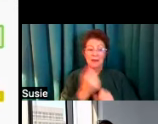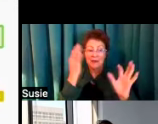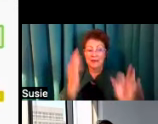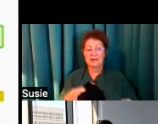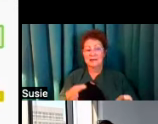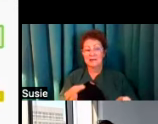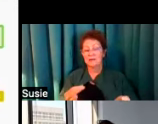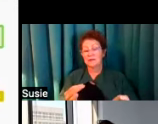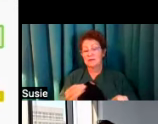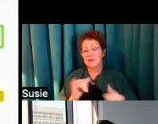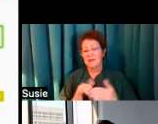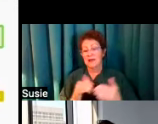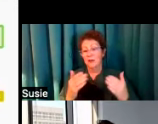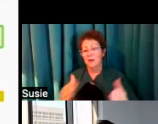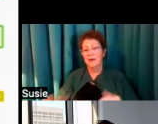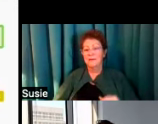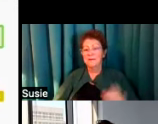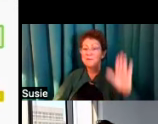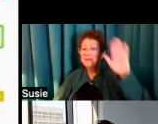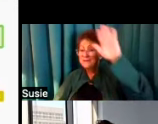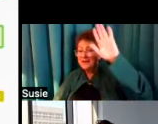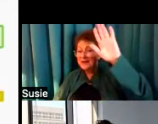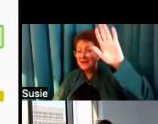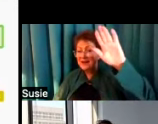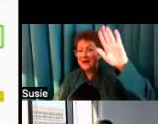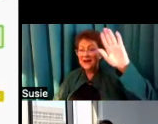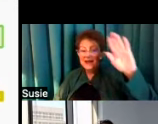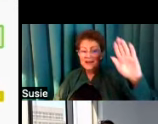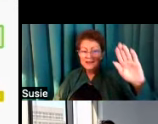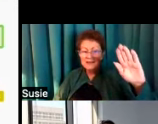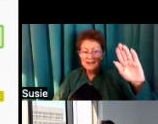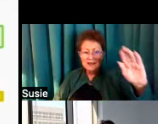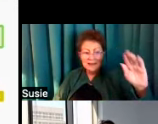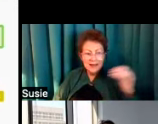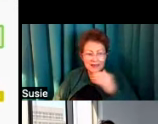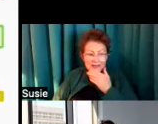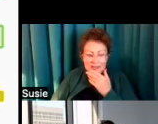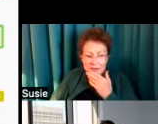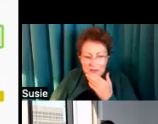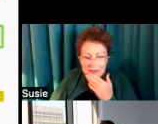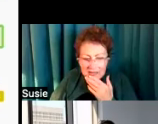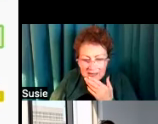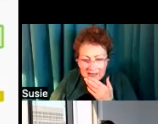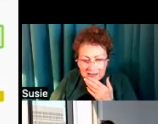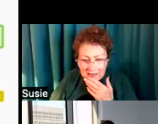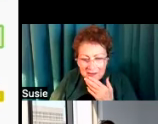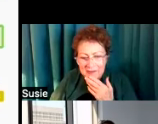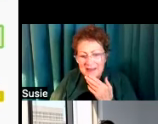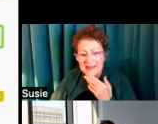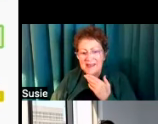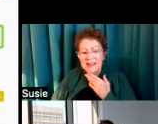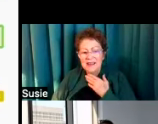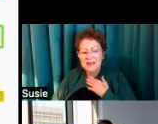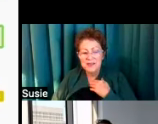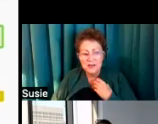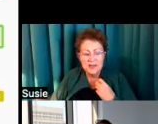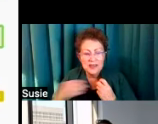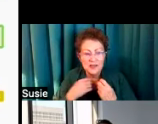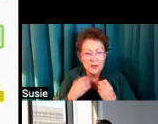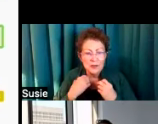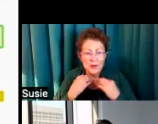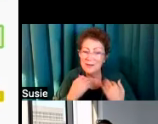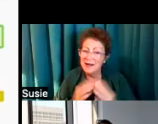that, after that disclosure. Helpful. Okay, Hi. moving. Hi, this Oh, is Susie. Susie. Excuse me. This is